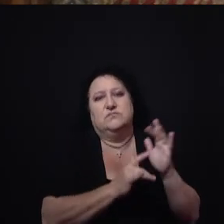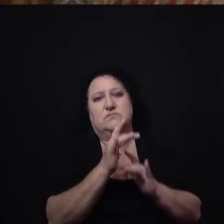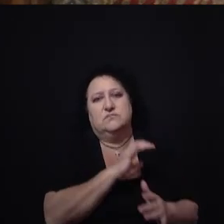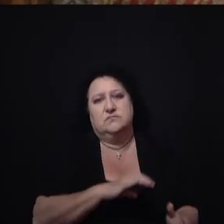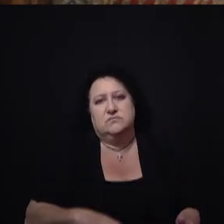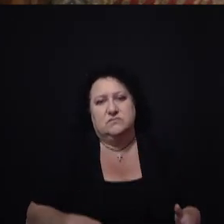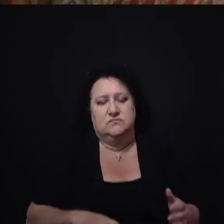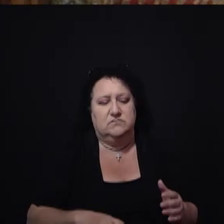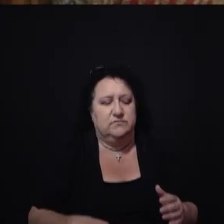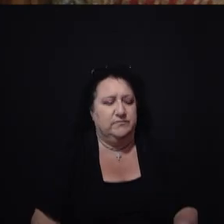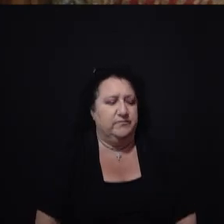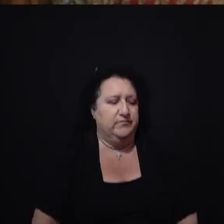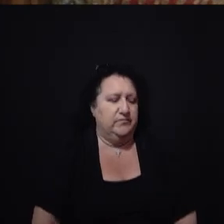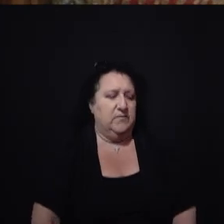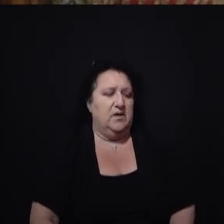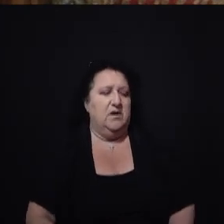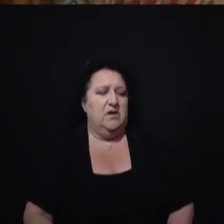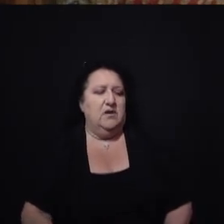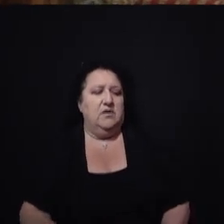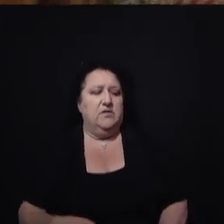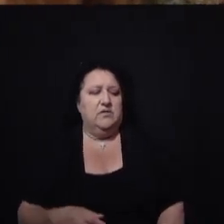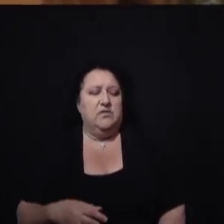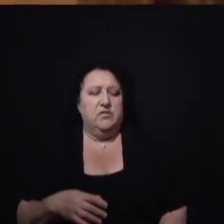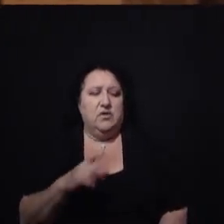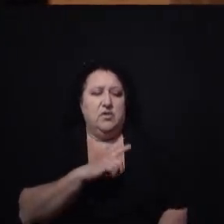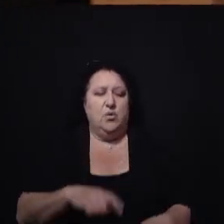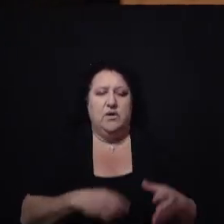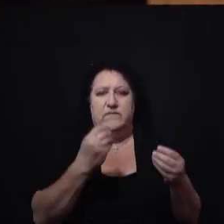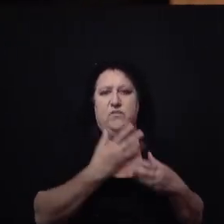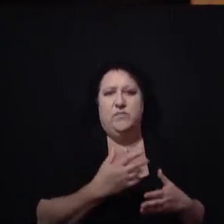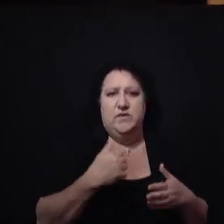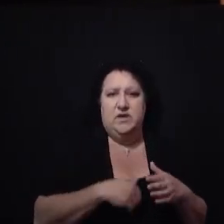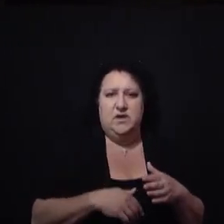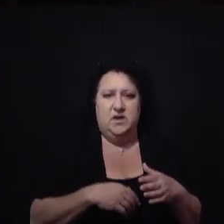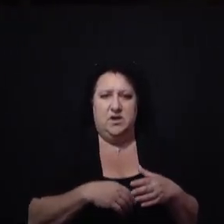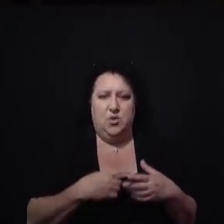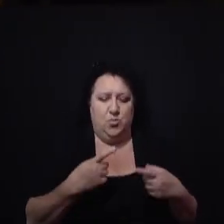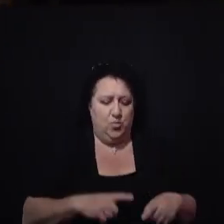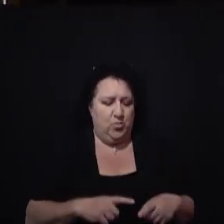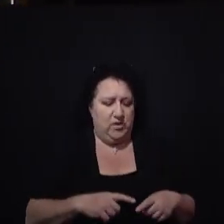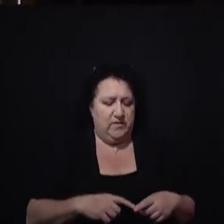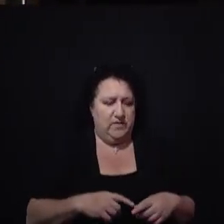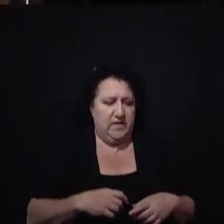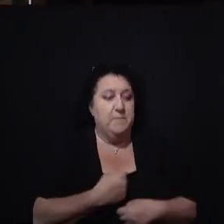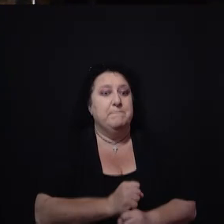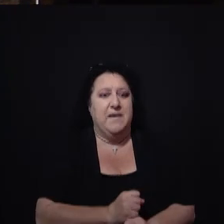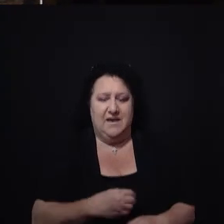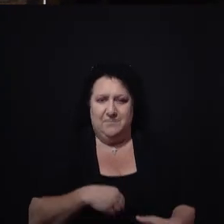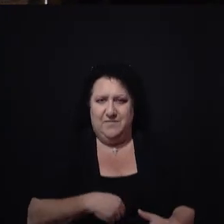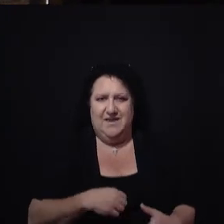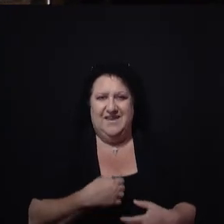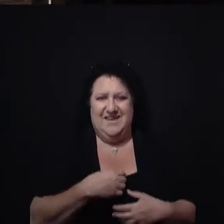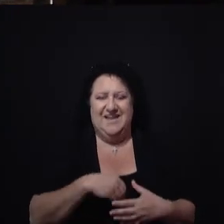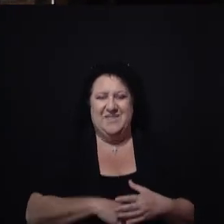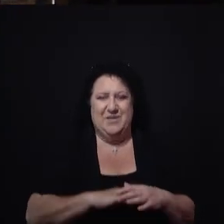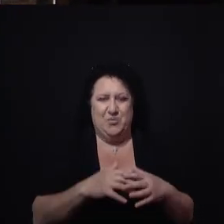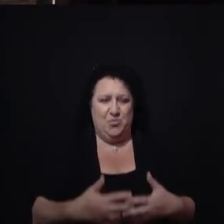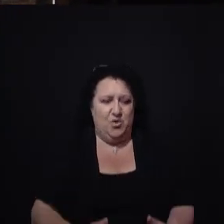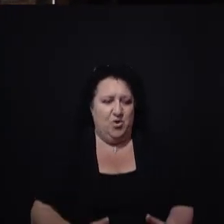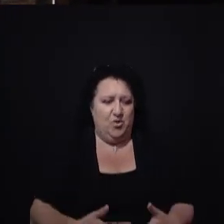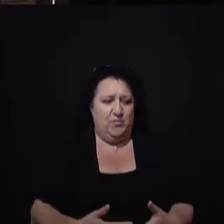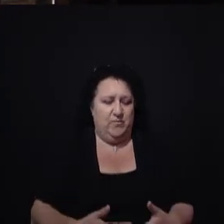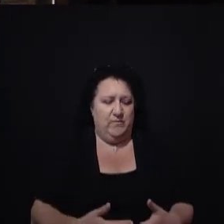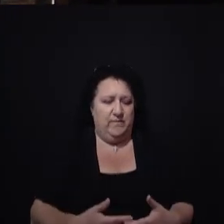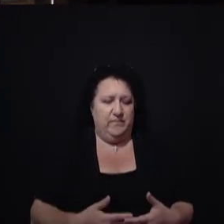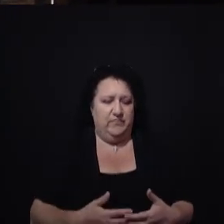The one the Lord says, who formed me in the womb to be his servant, to bring Jacob back to him, and that Israel might be gathered to him. It is too light a